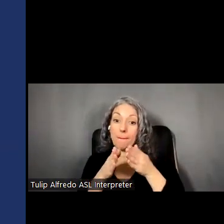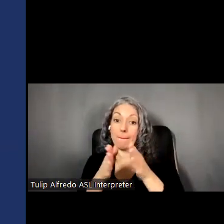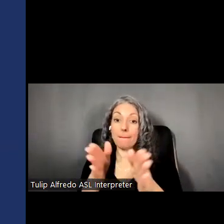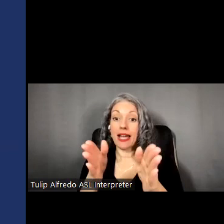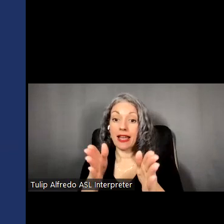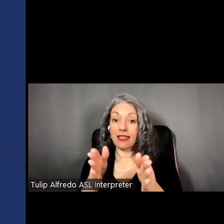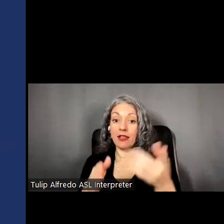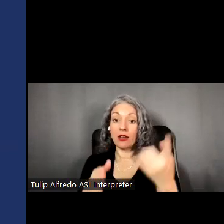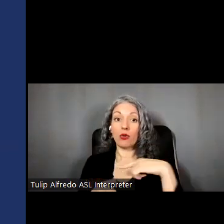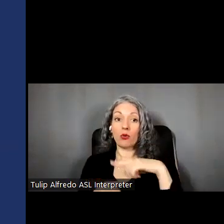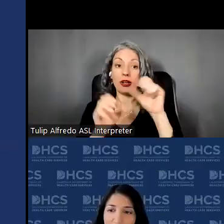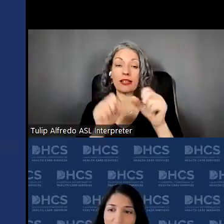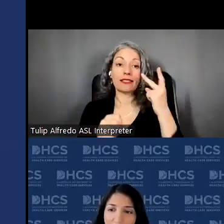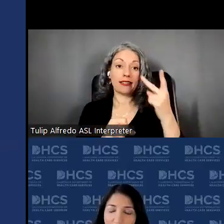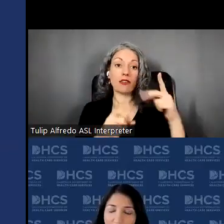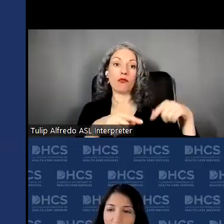to the next slide.